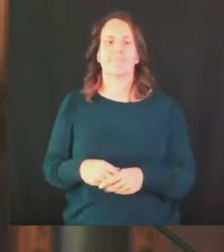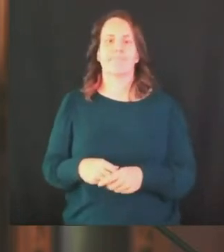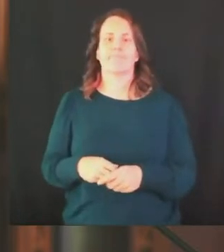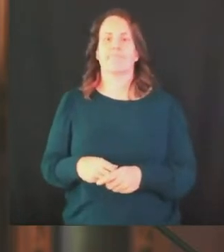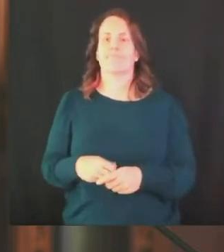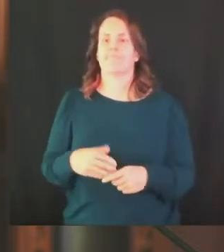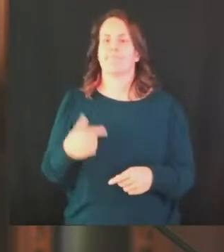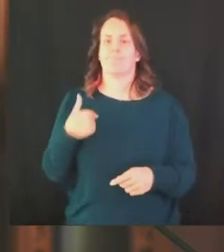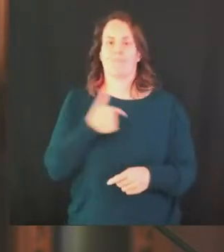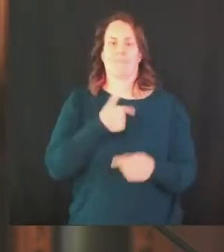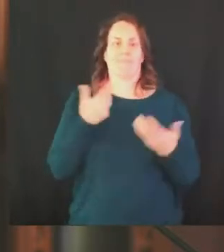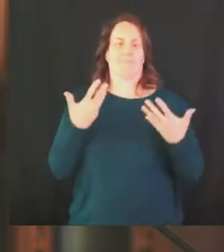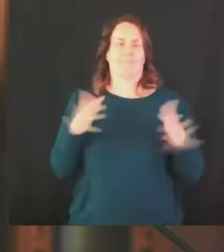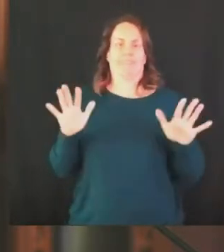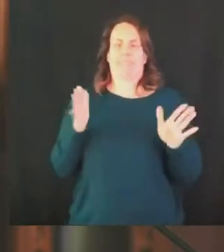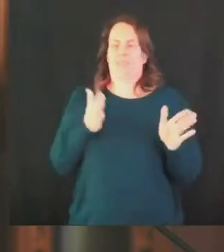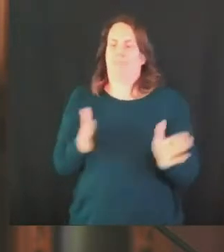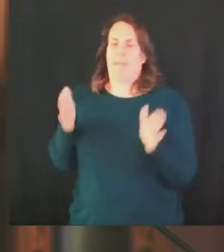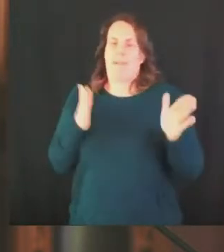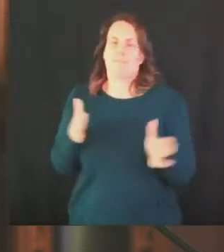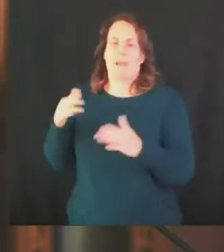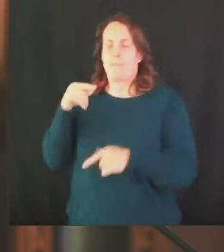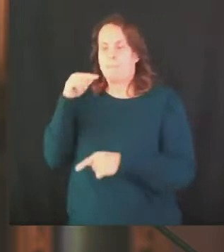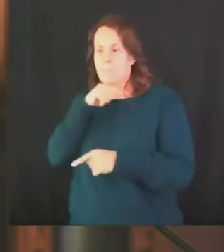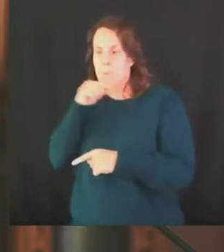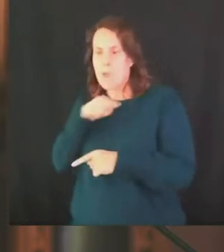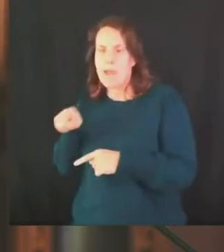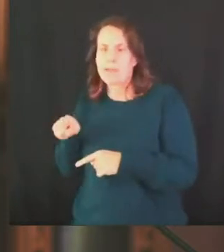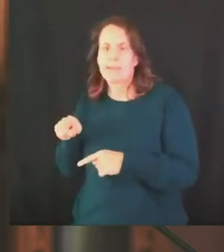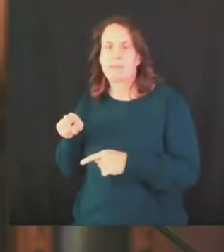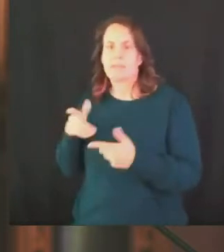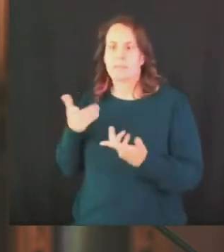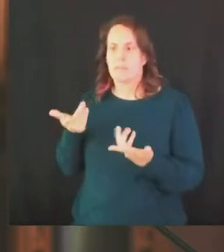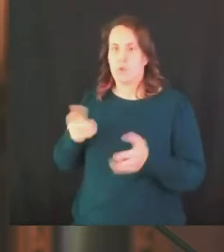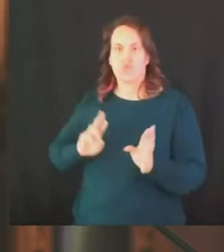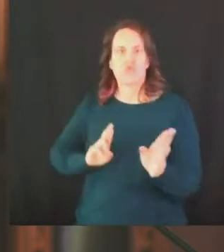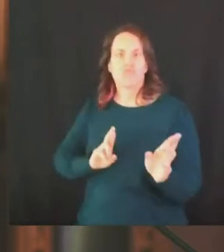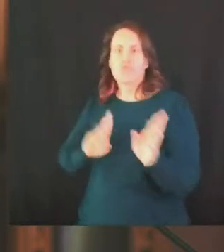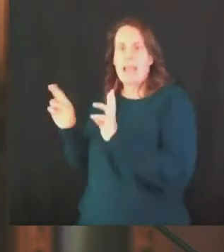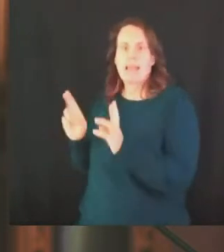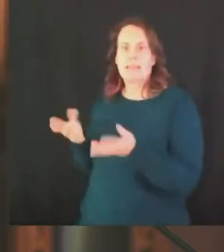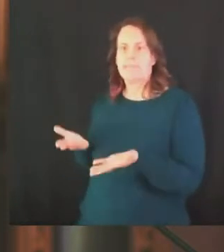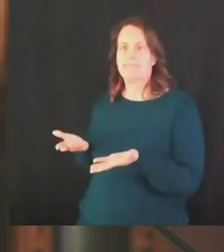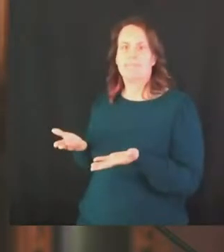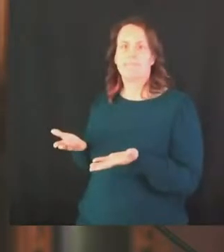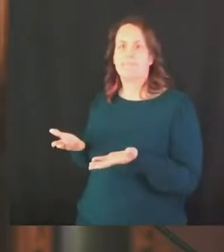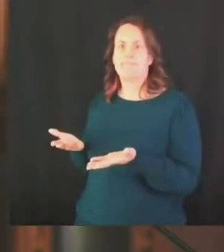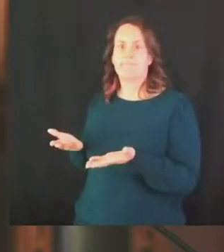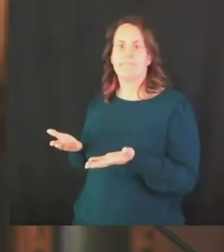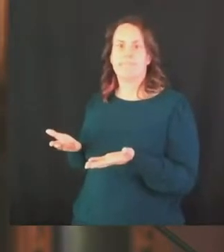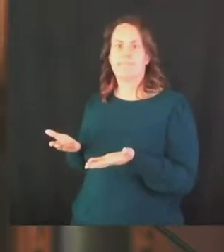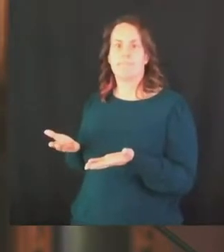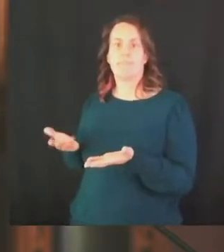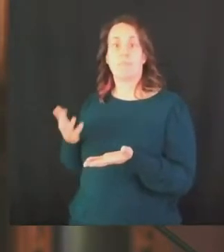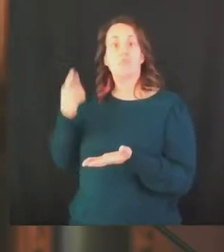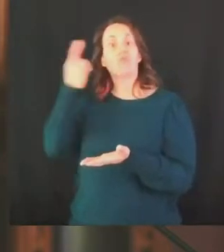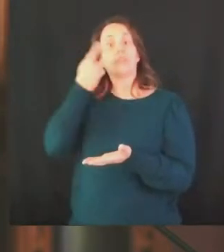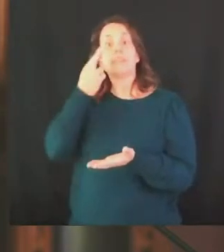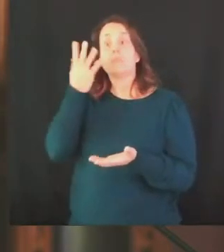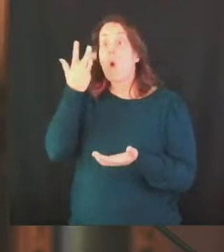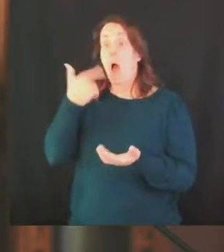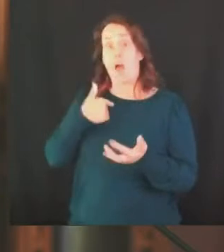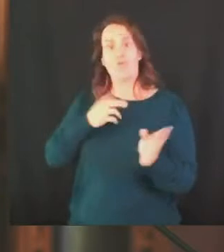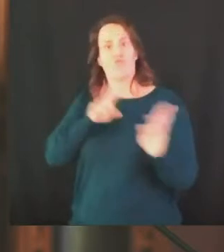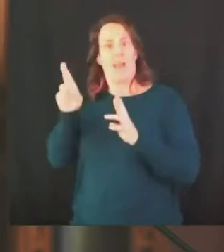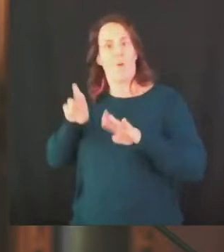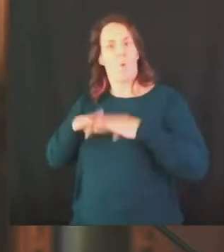open this current facility in a week. Should we need to execute on additional